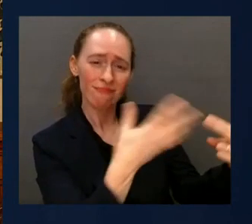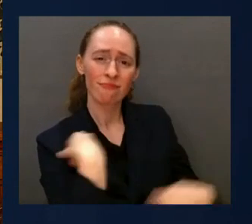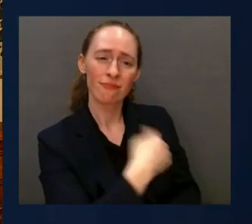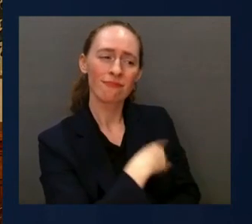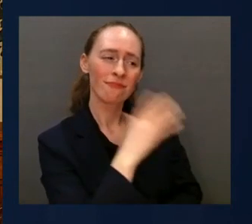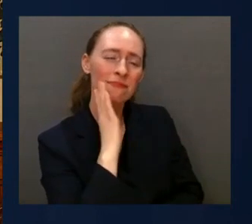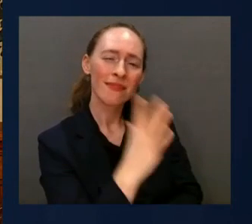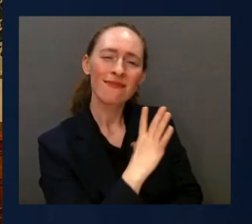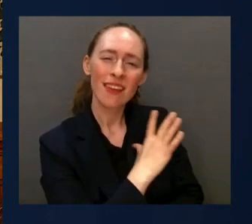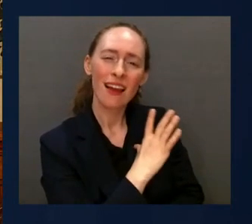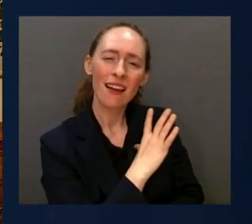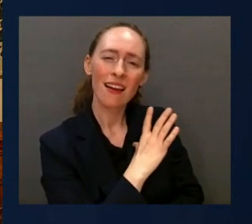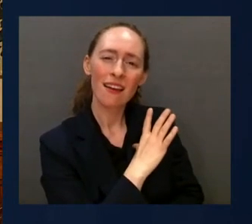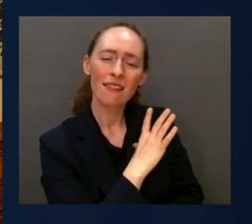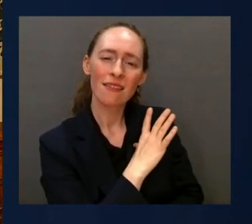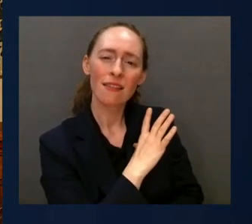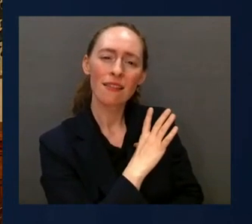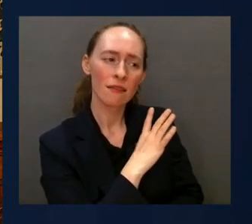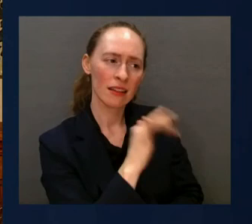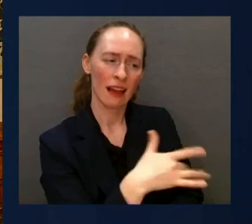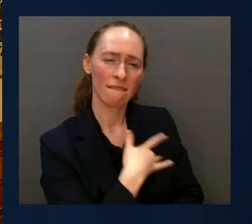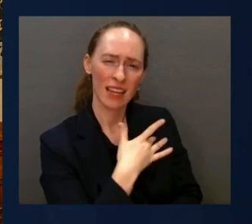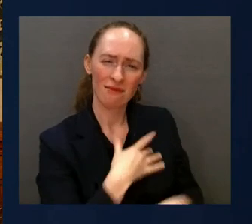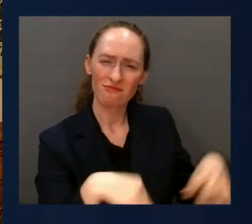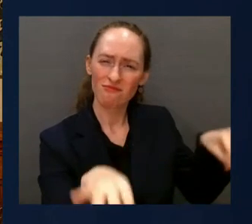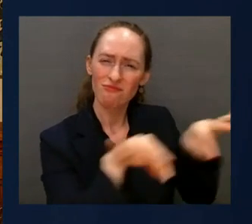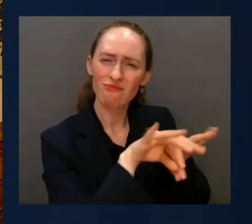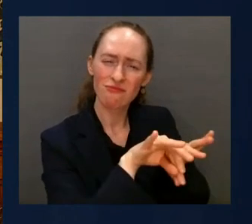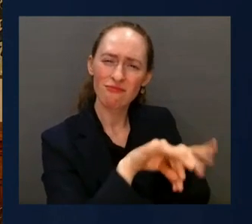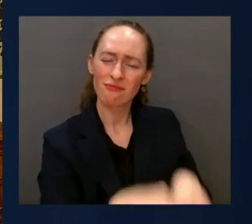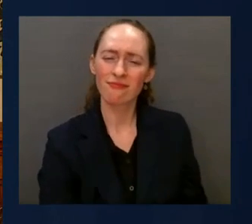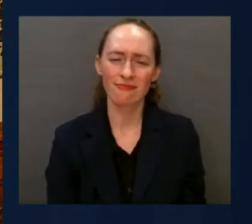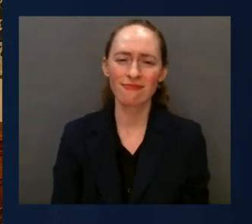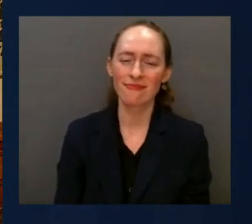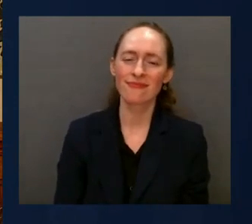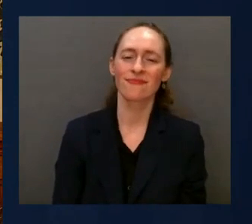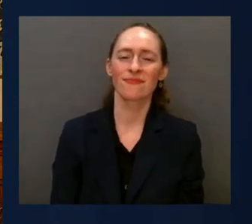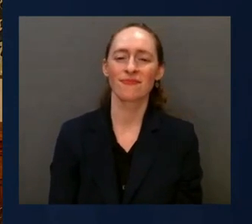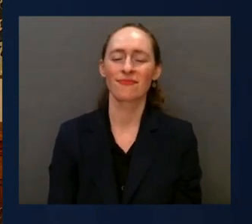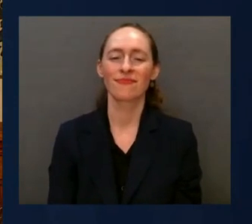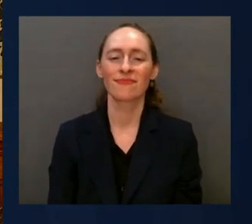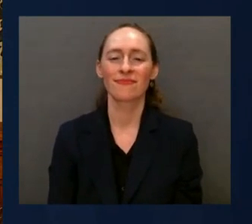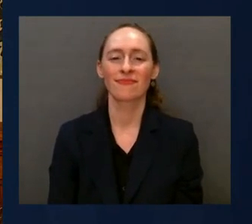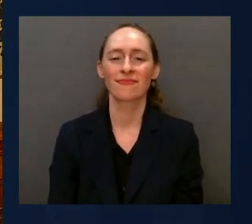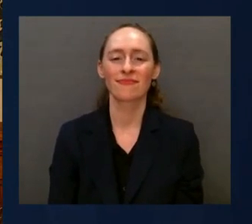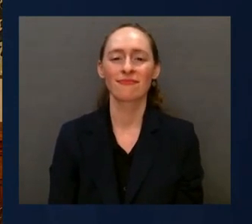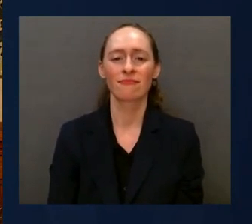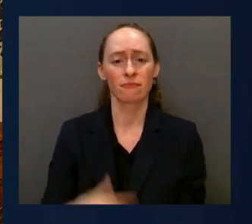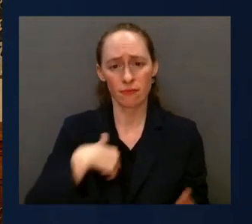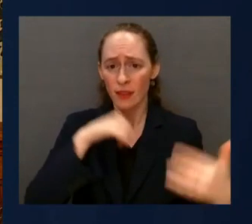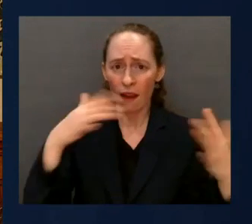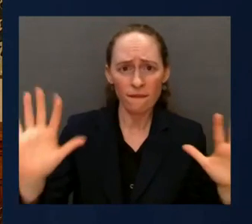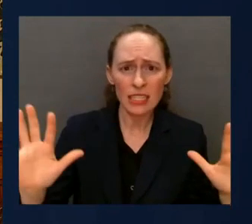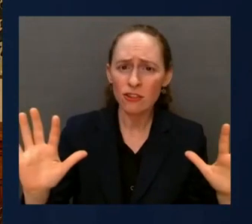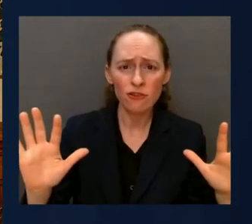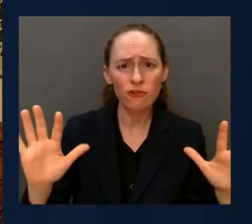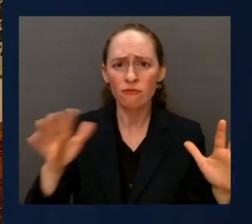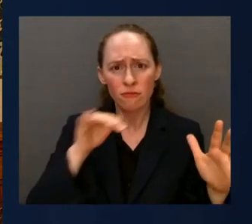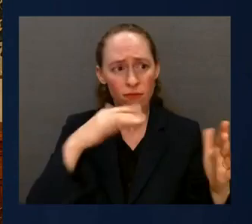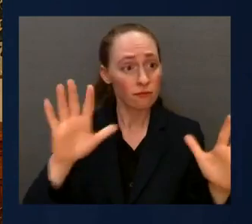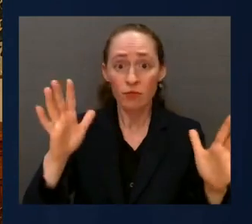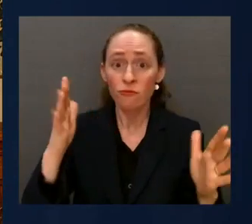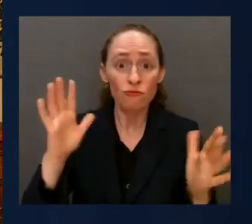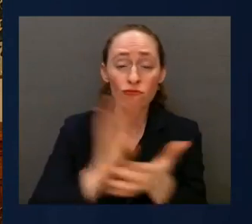not finished yet by any stretch of the imagination, but unemployment rate is at 3.4%, a 50-year low.